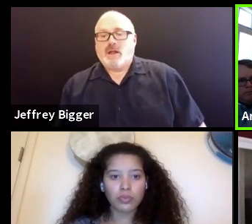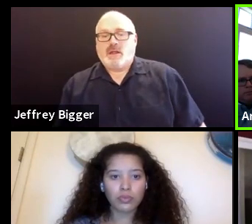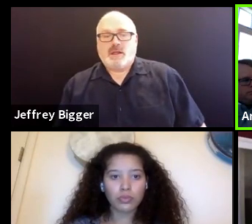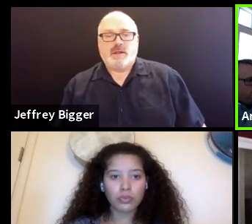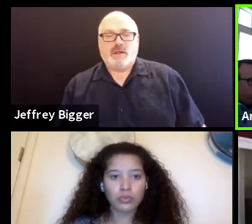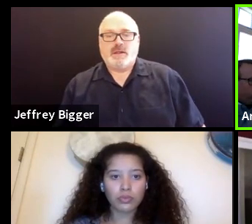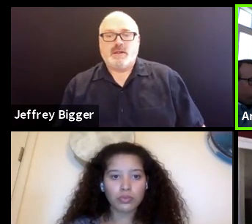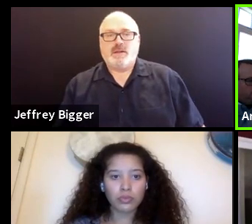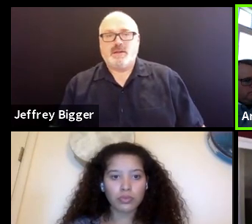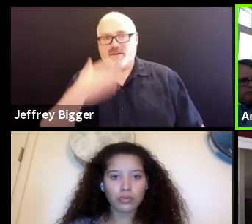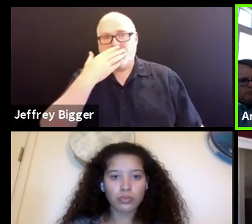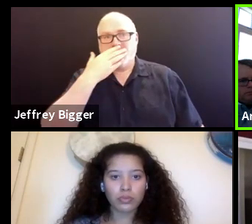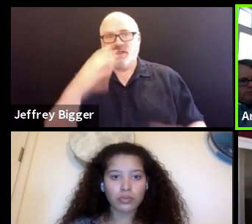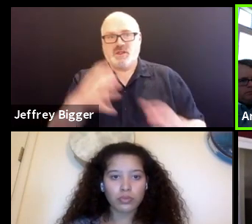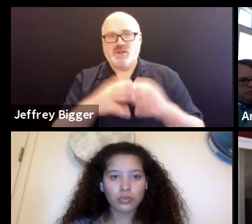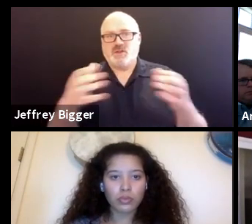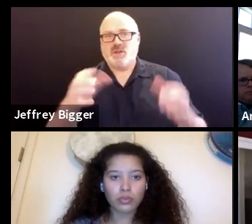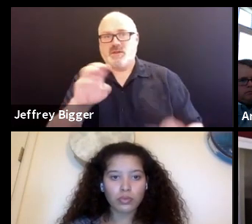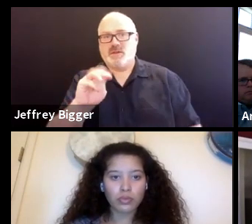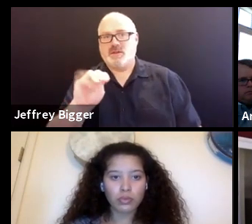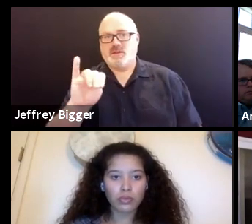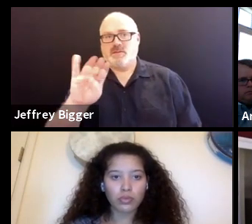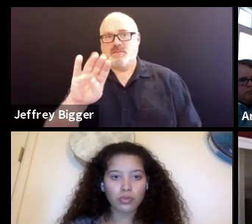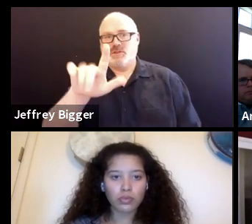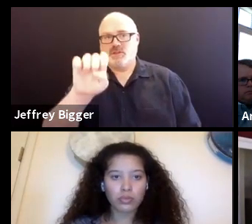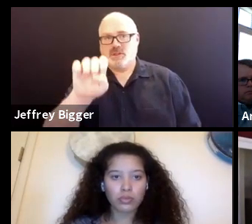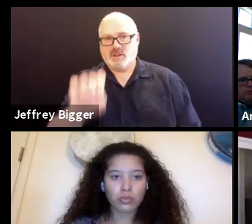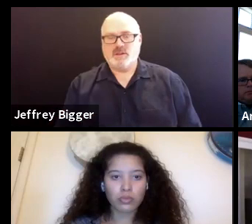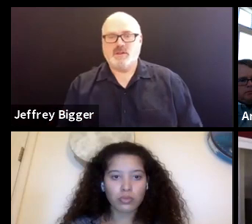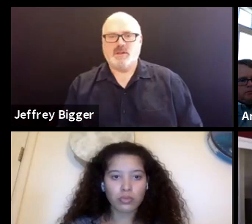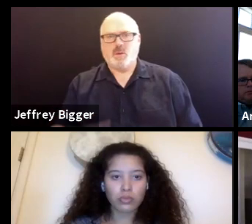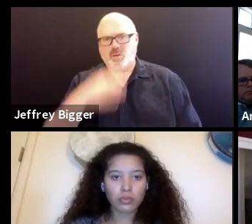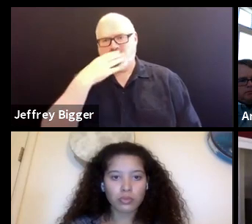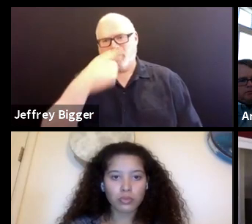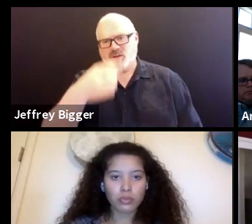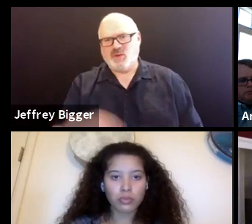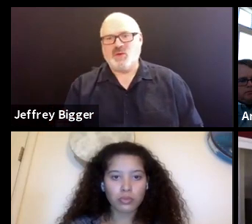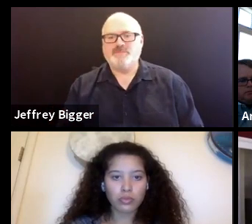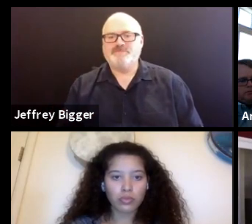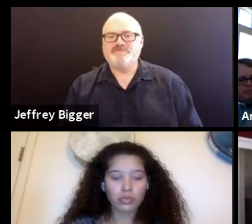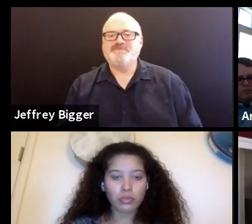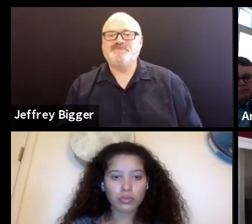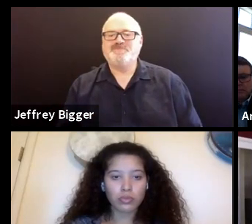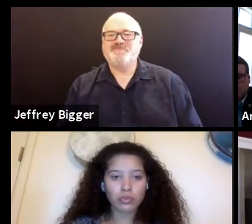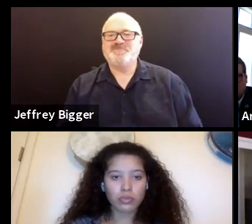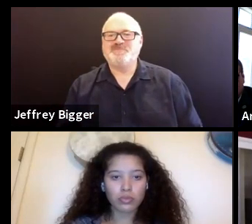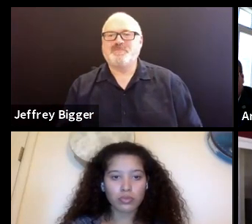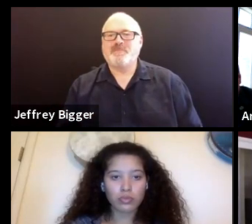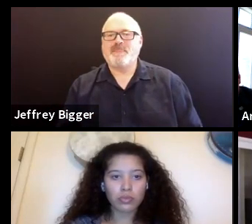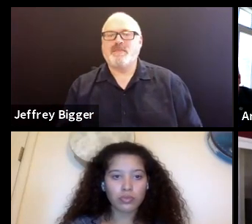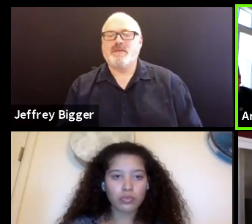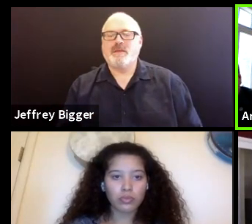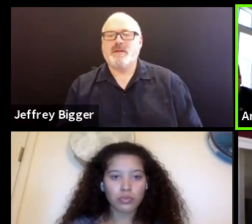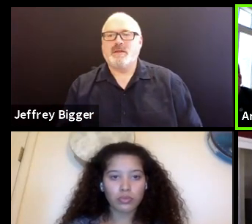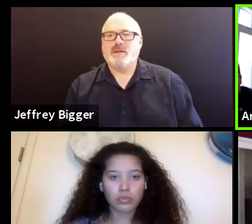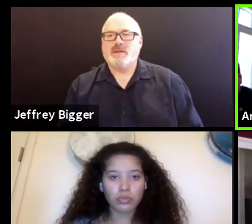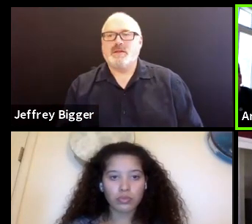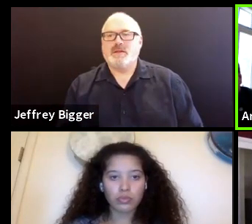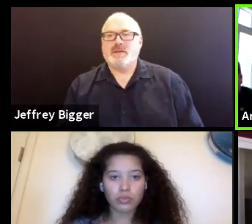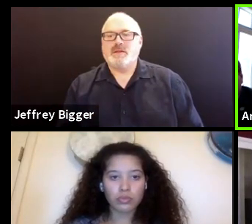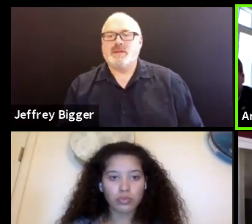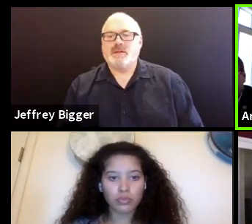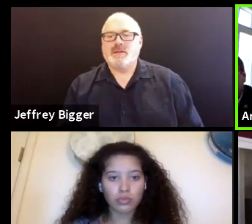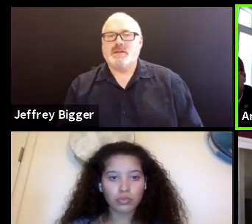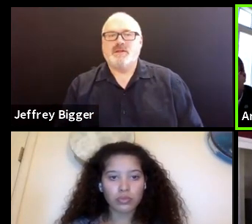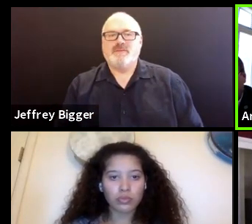Well, thank you very much, Michelle. Thank you. Okay.